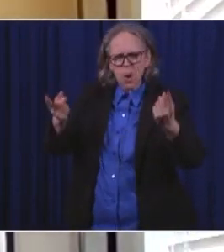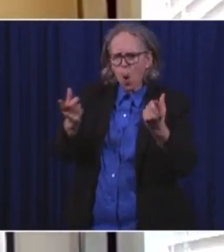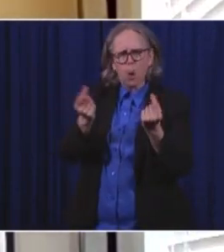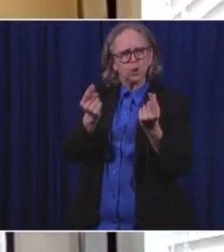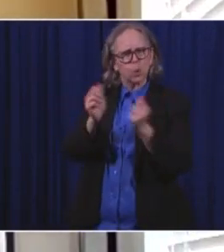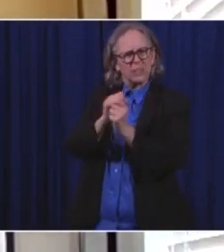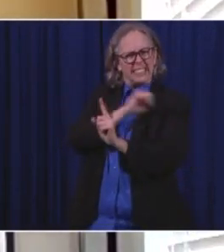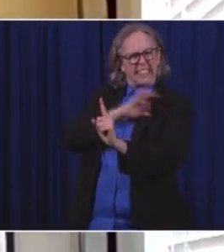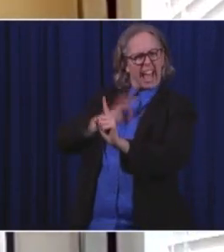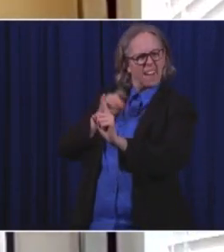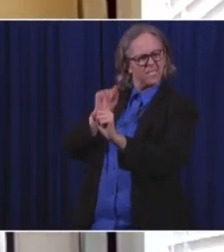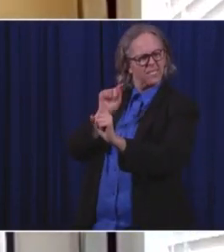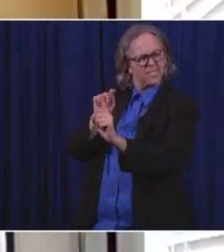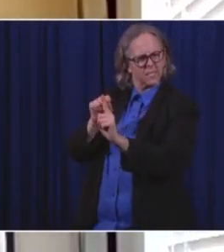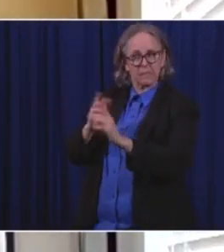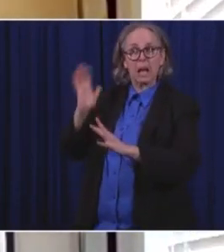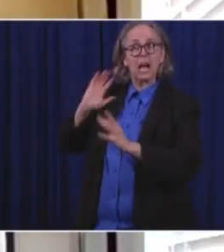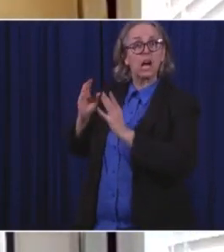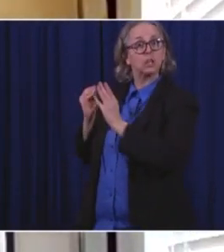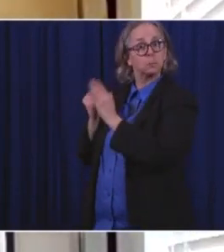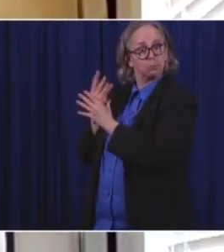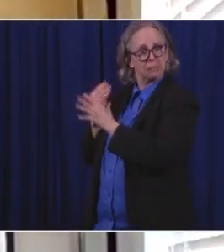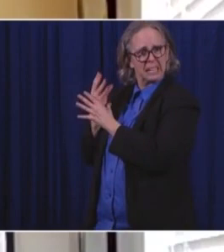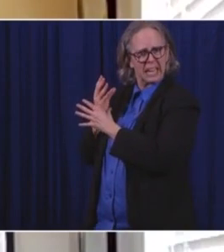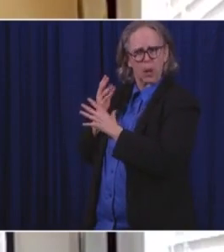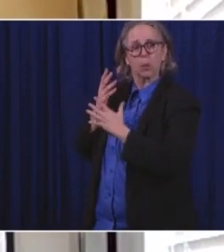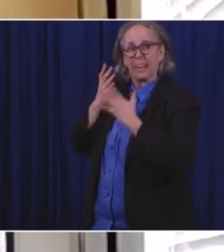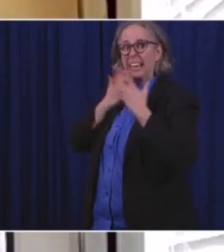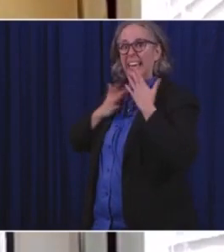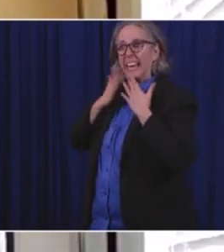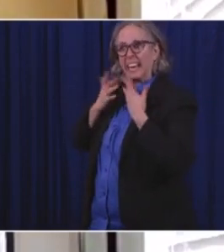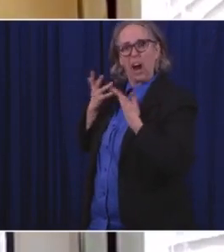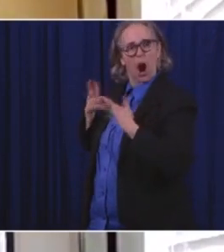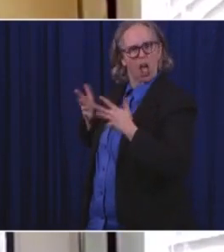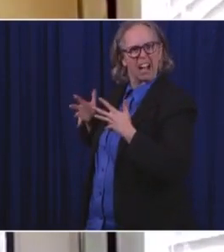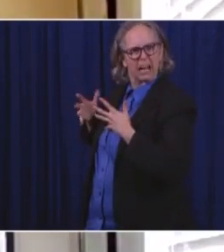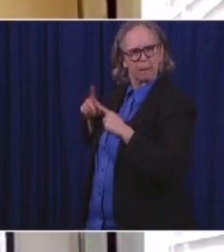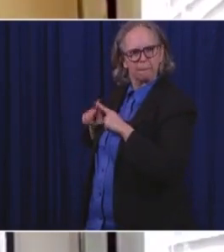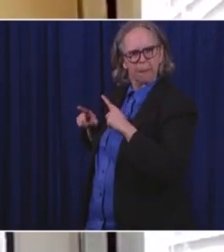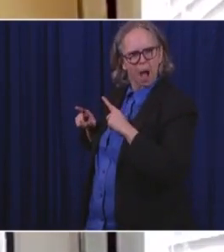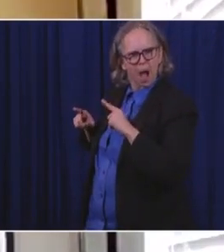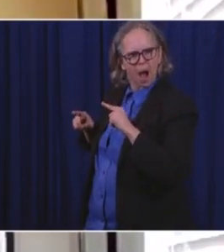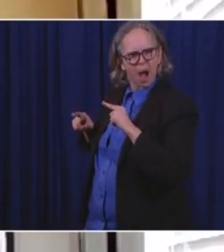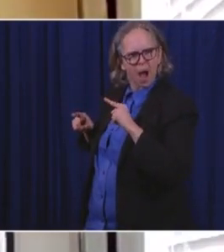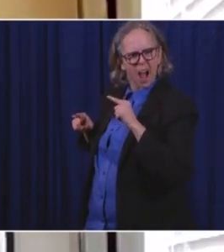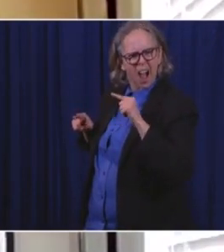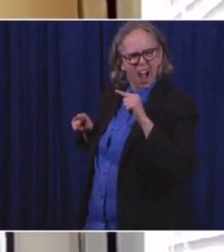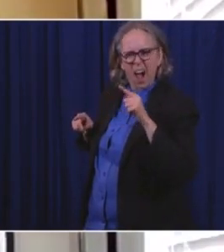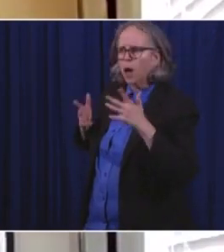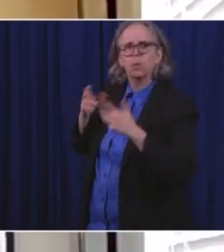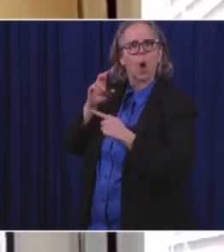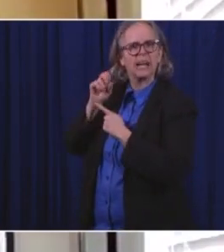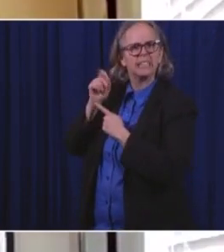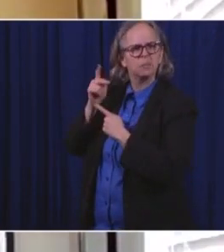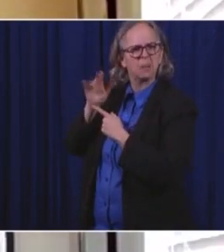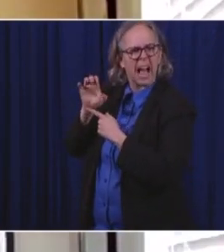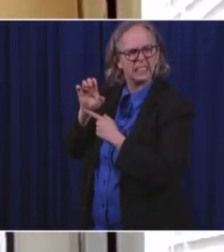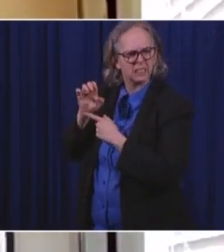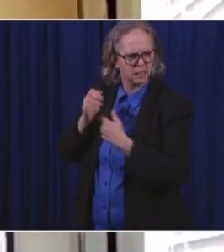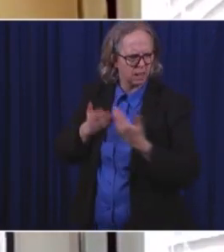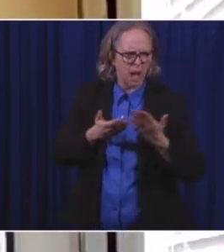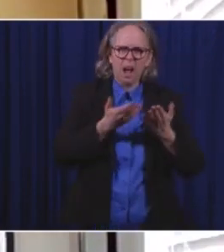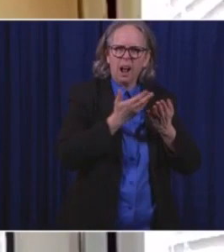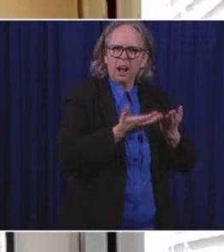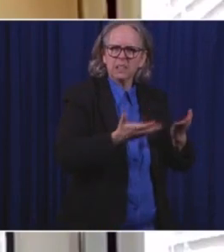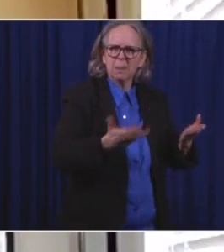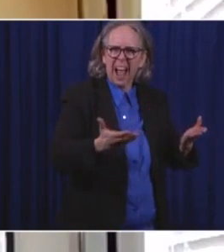an issue that related to the space and the supplies that we needed to be able to safely